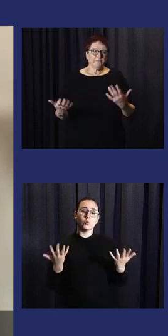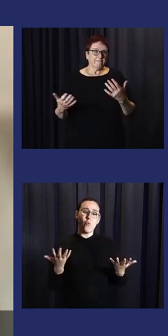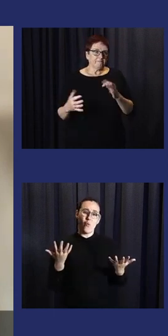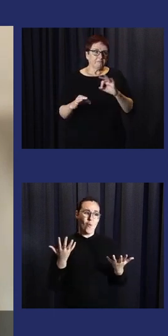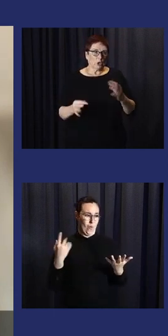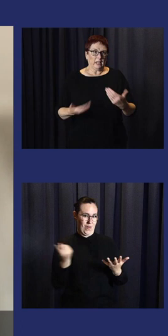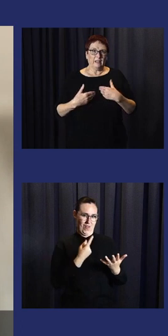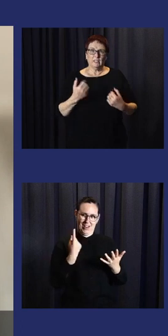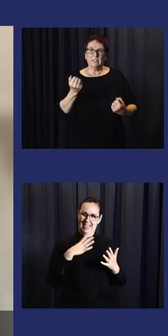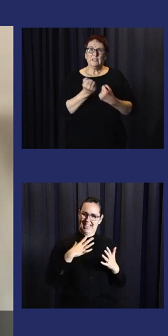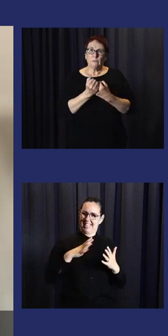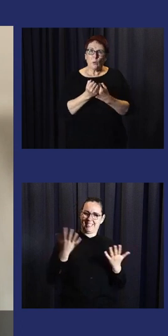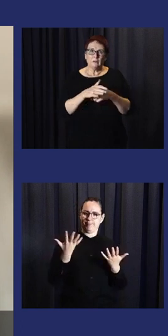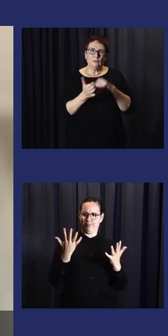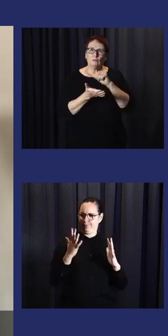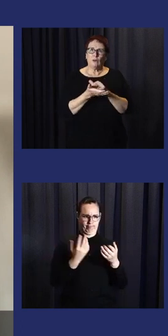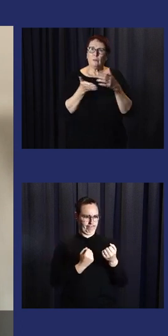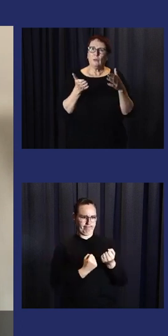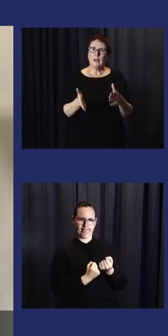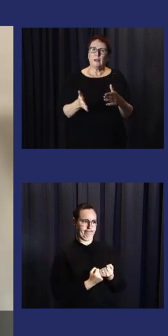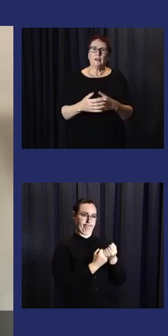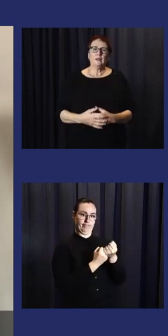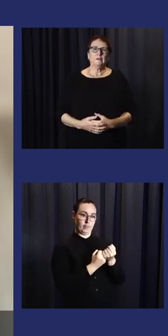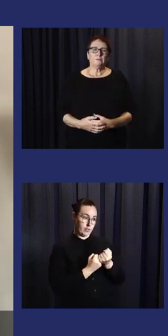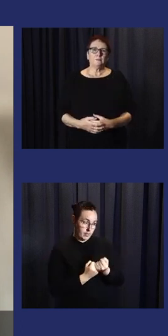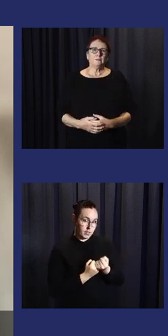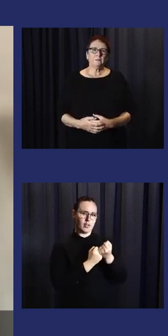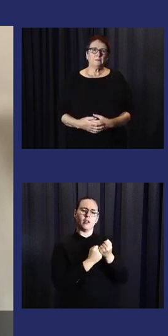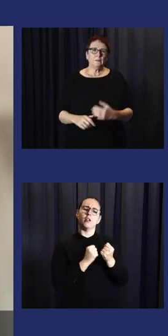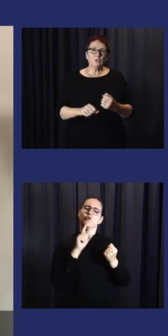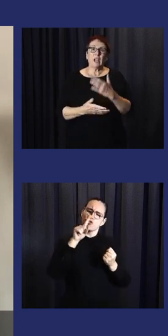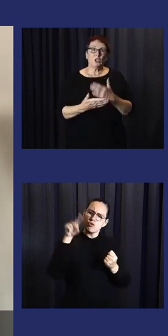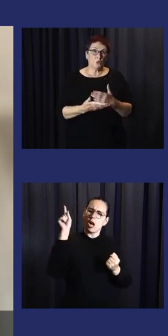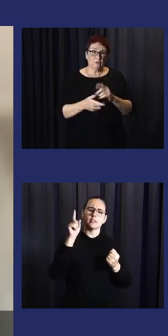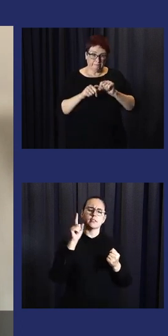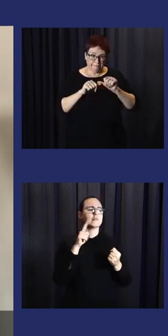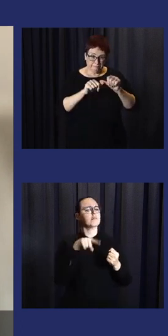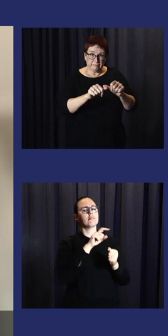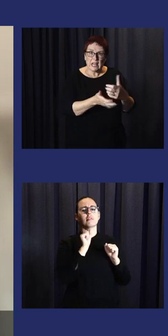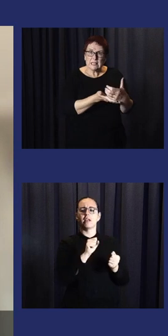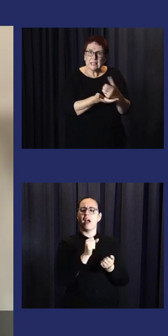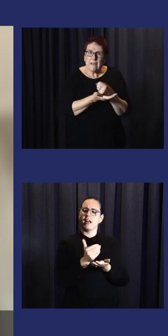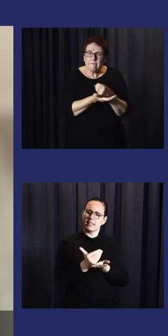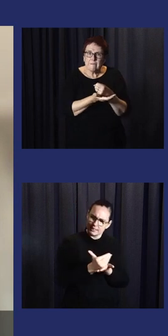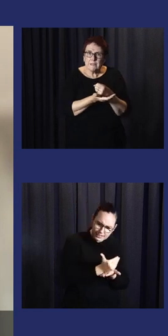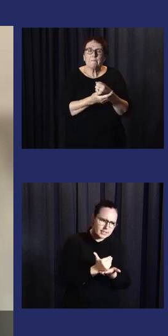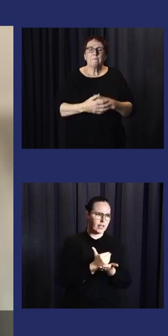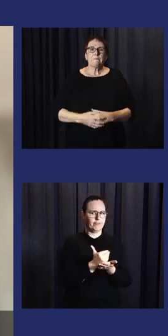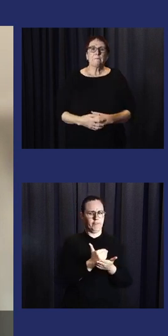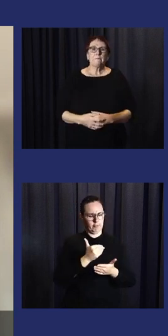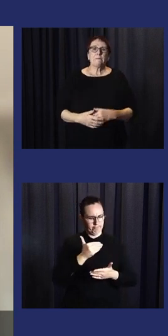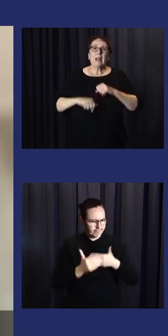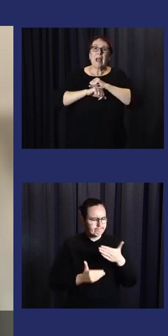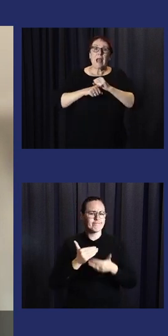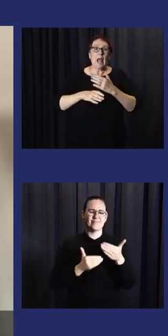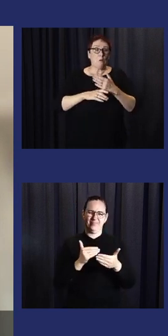supported in a way that is required to keep them safe. And so the work that we've